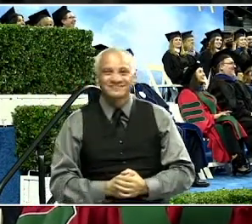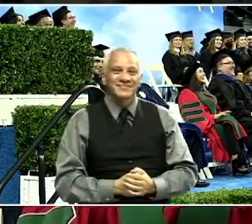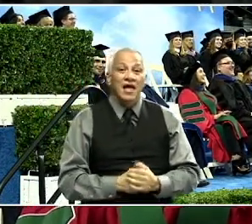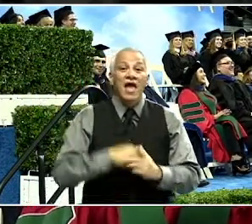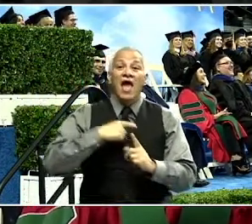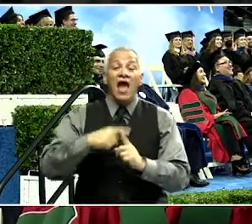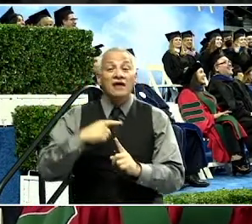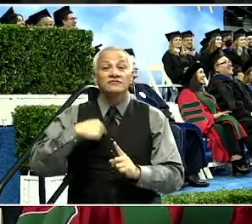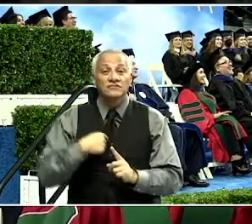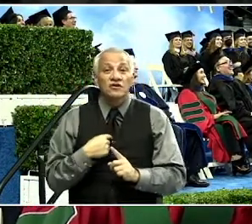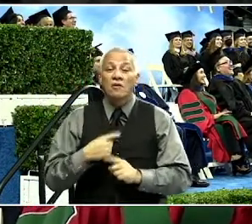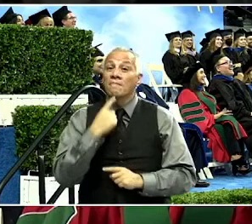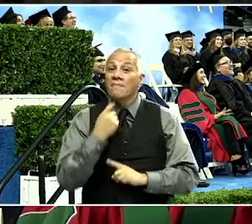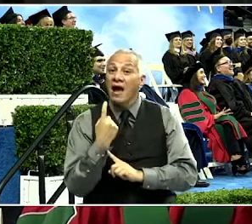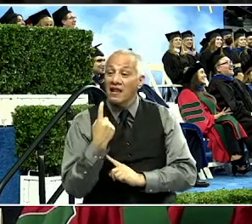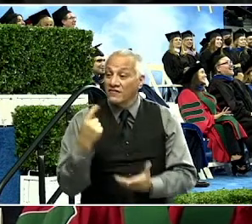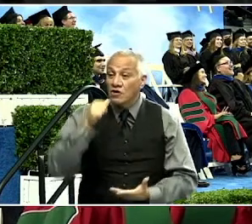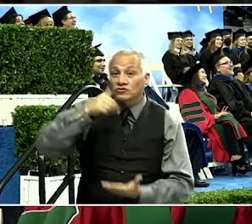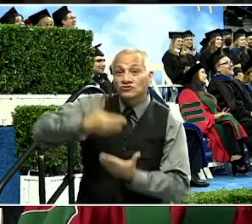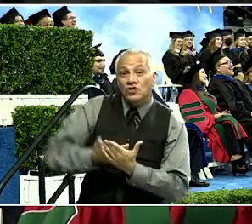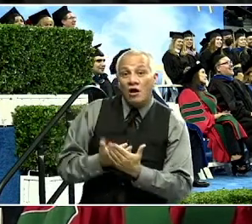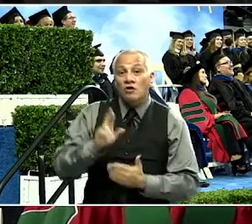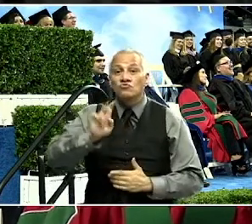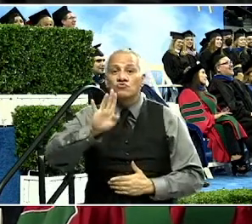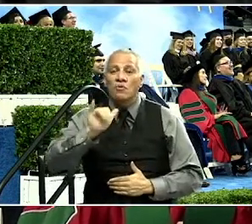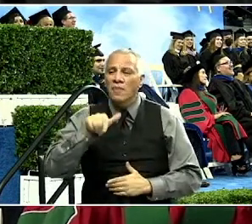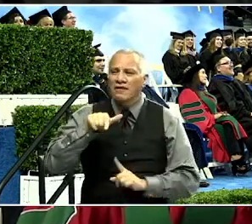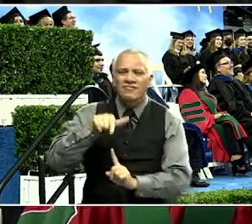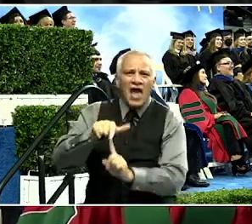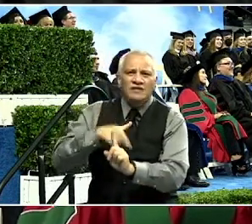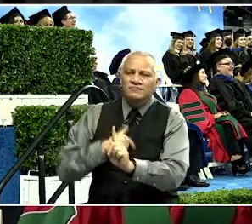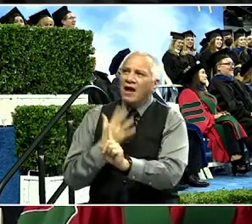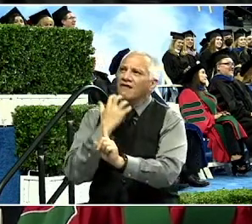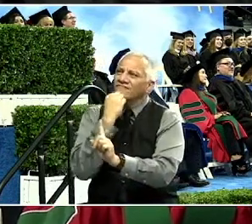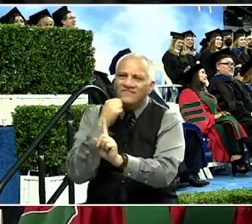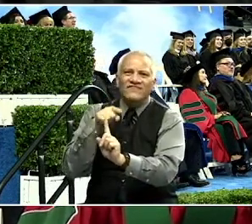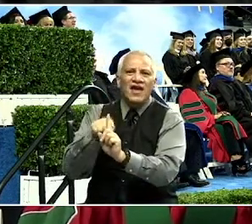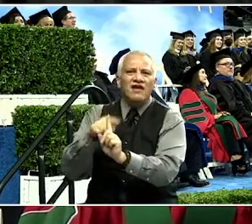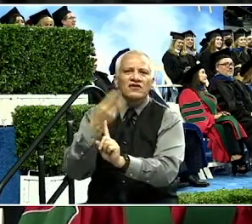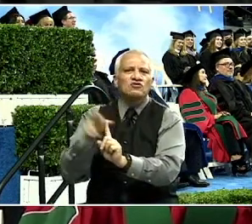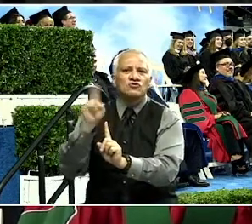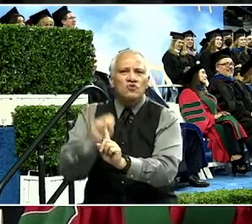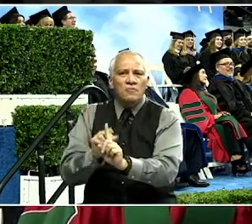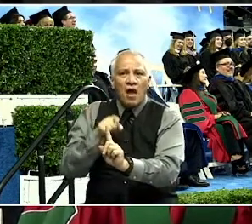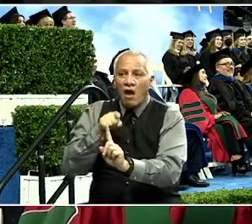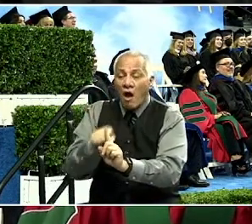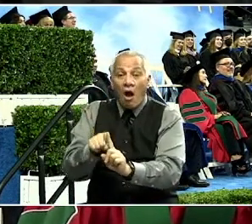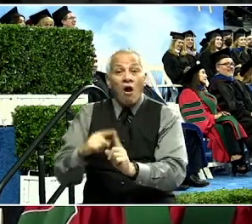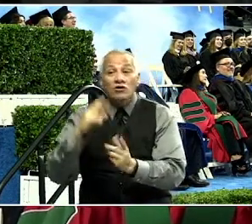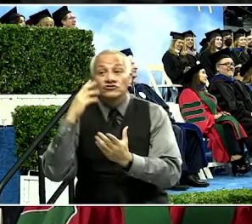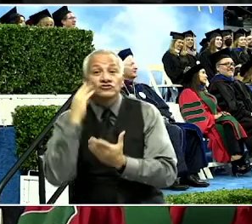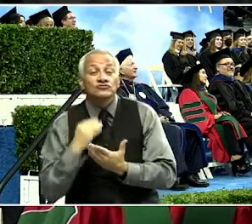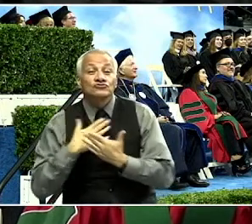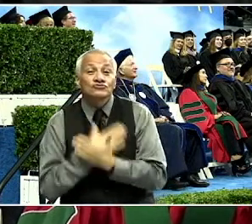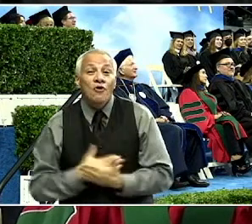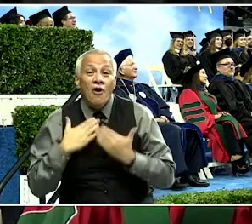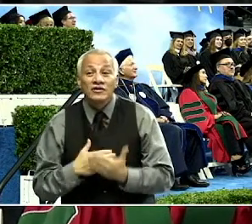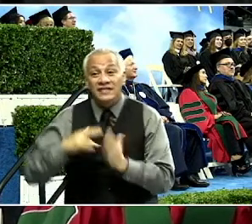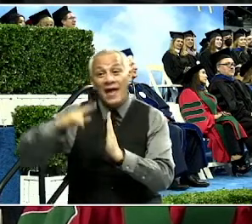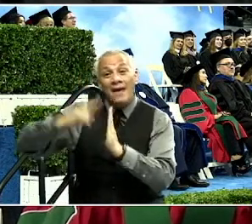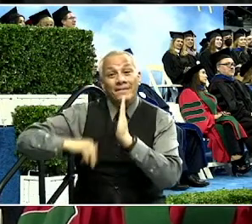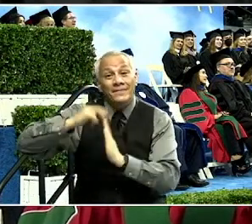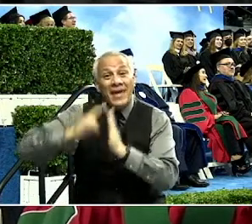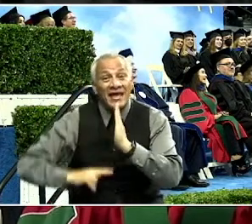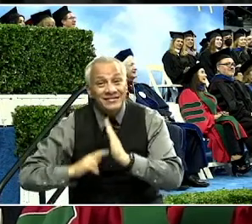To my incredible 11-year-old daughter, Ruby, my favorite human being in the world, her hobbies include painting, making slime, and